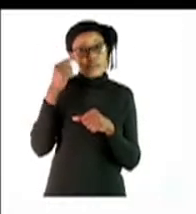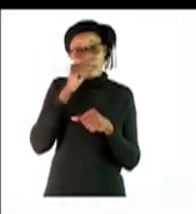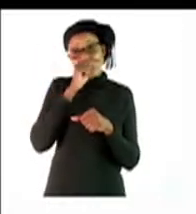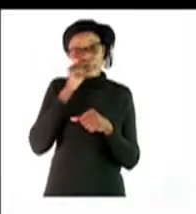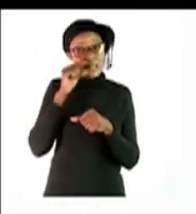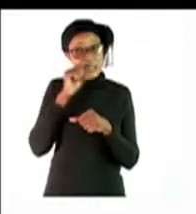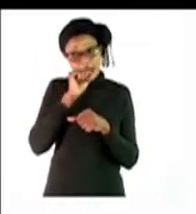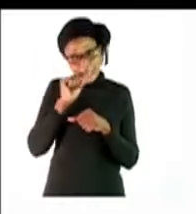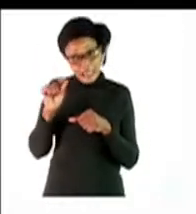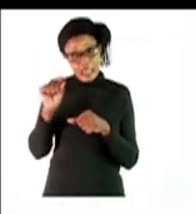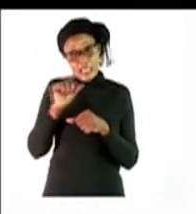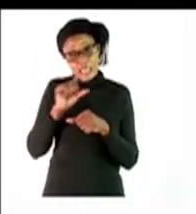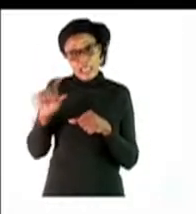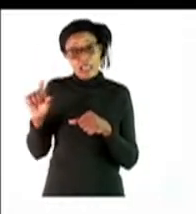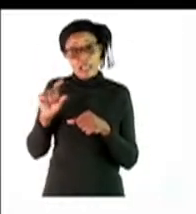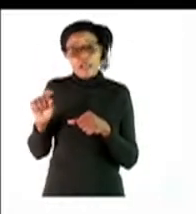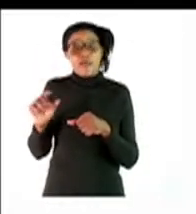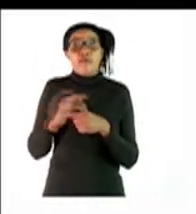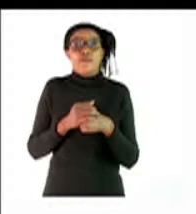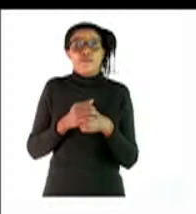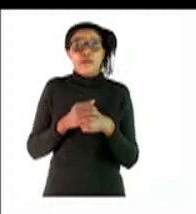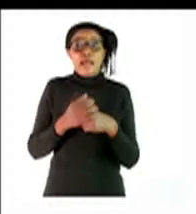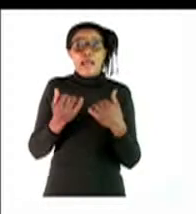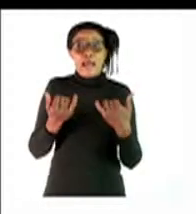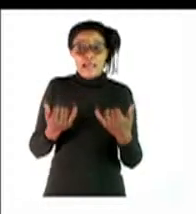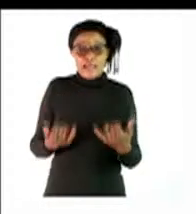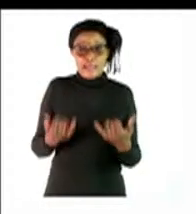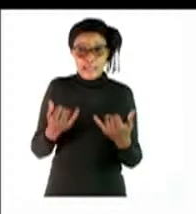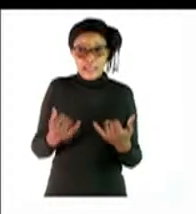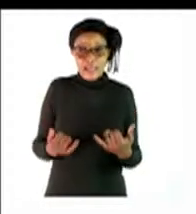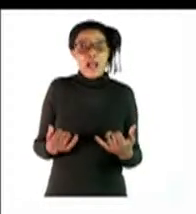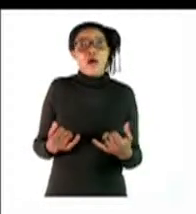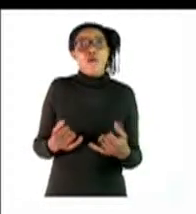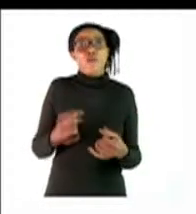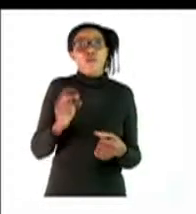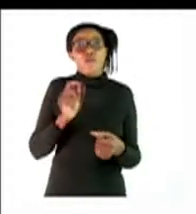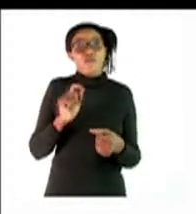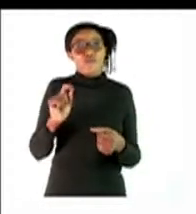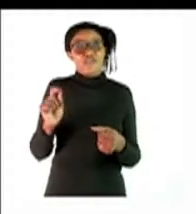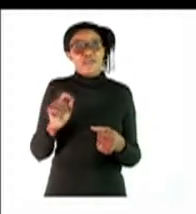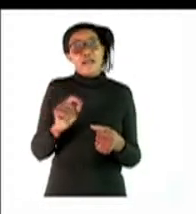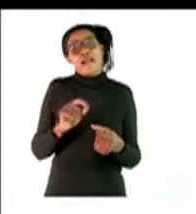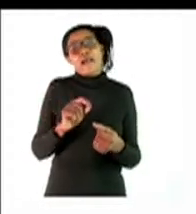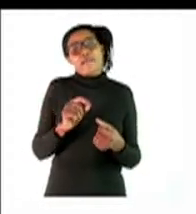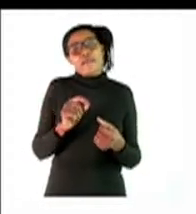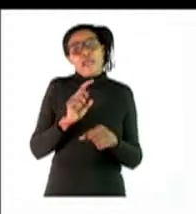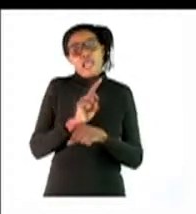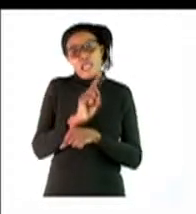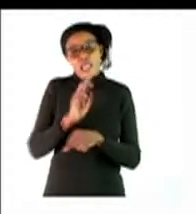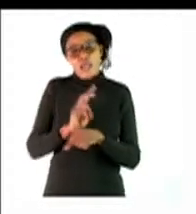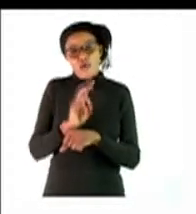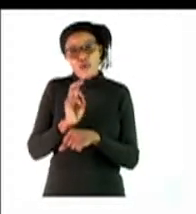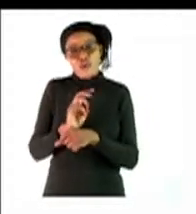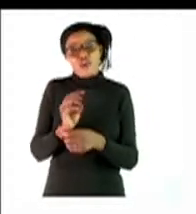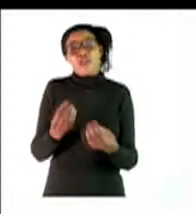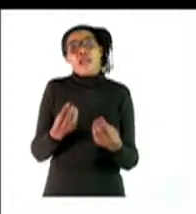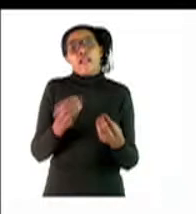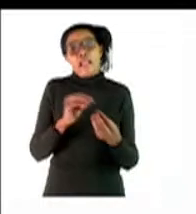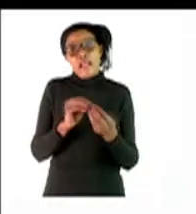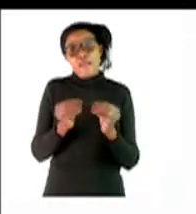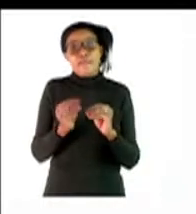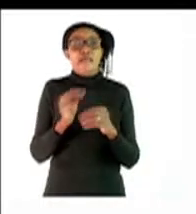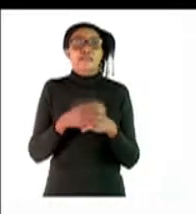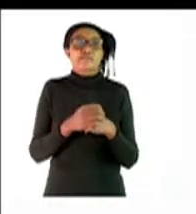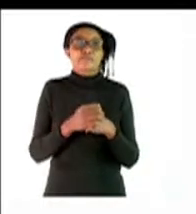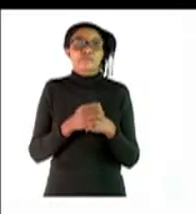names. Now we must fill in the ordinal numbers itself. Write the ordinal